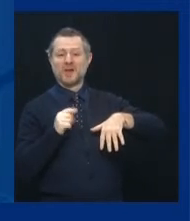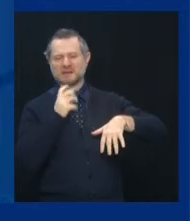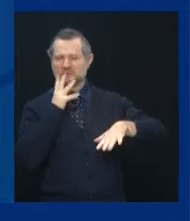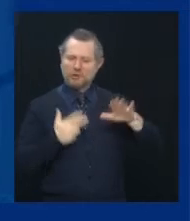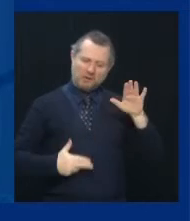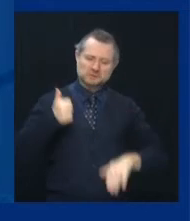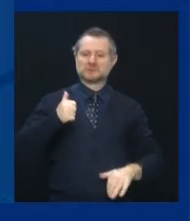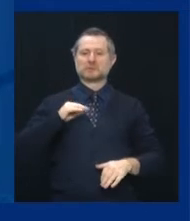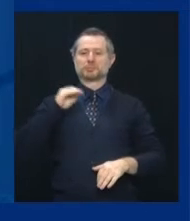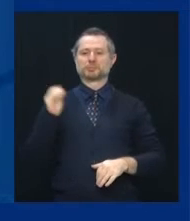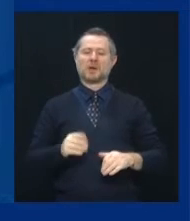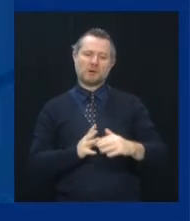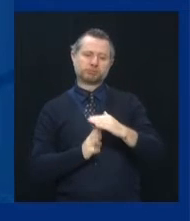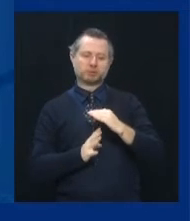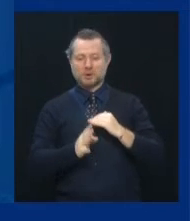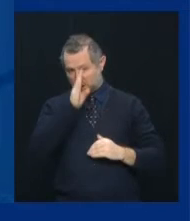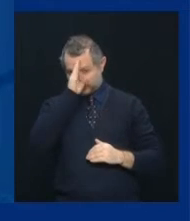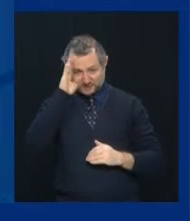hospitalized.